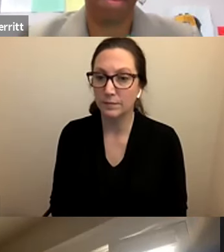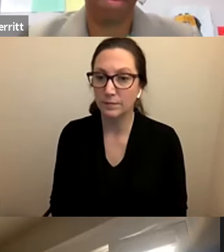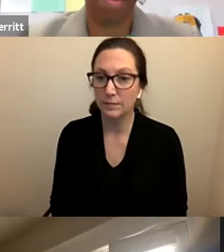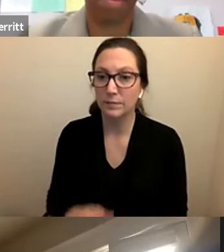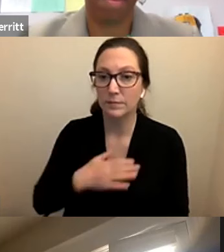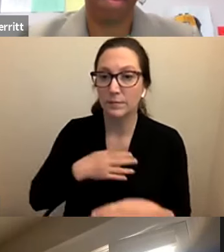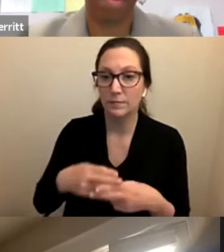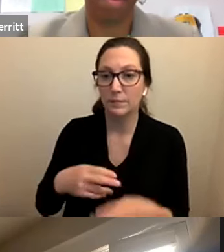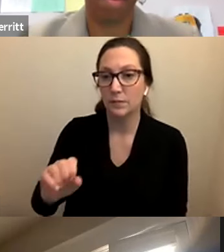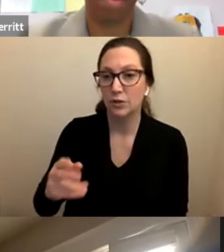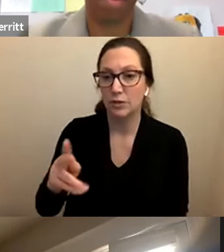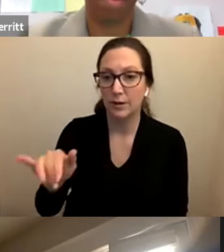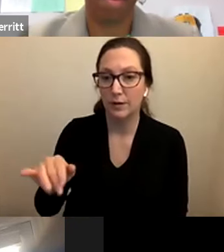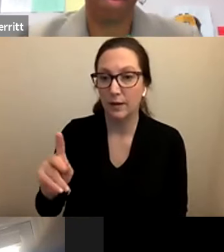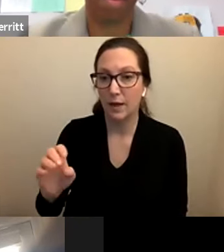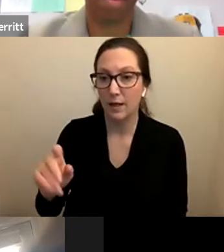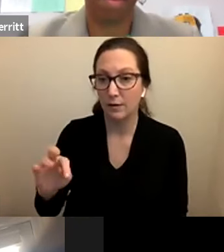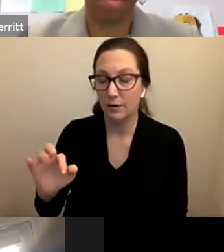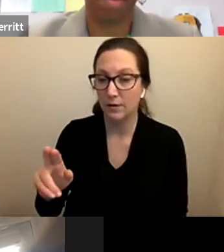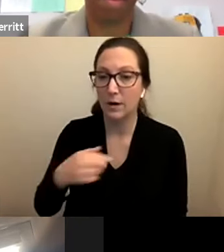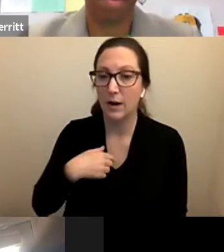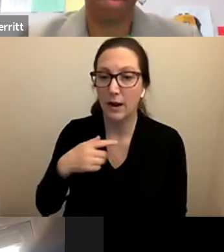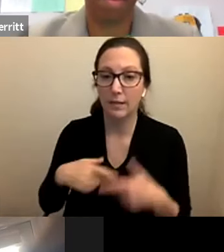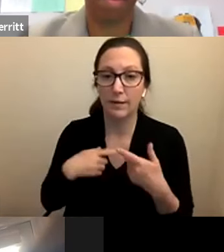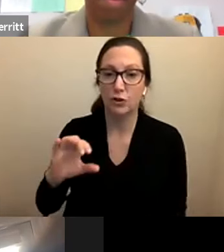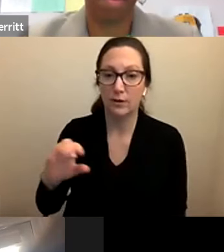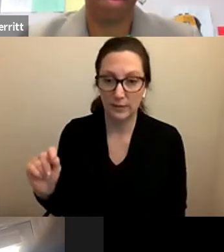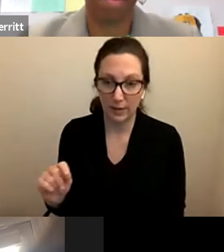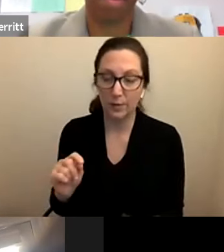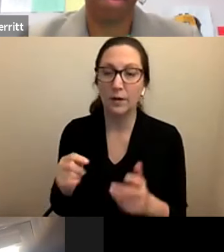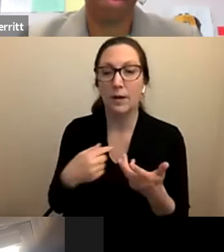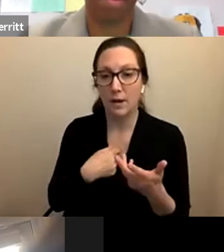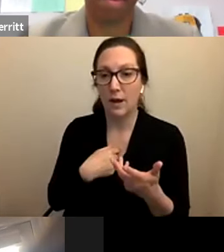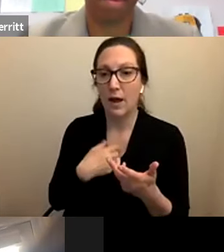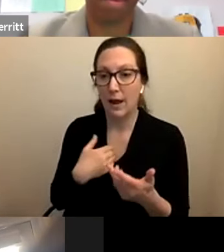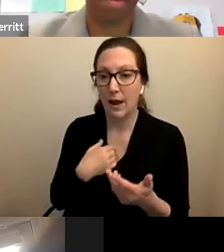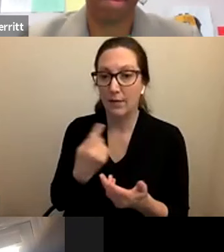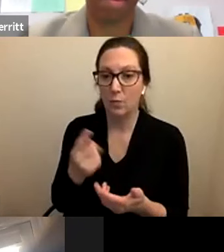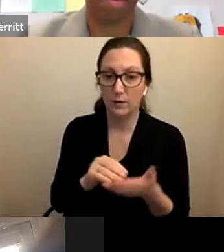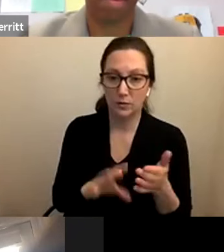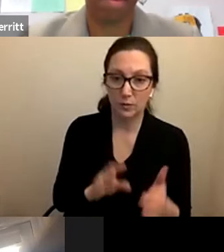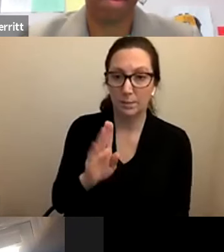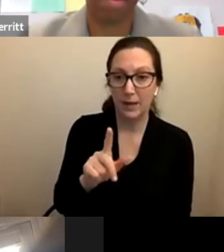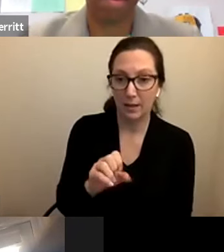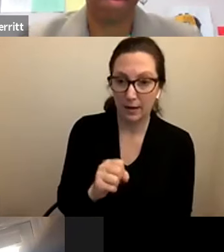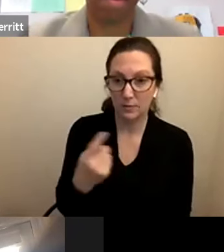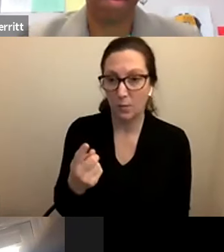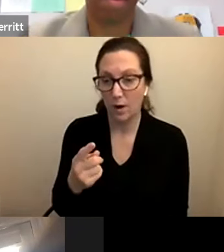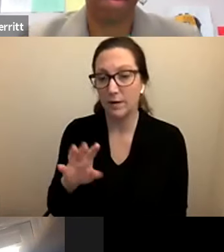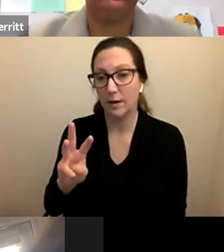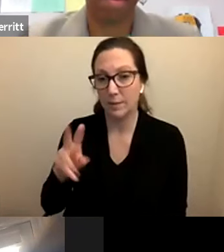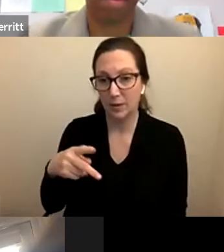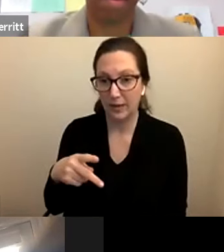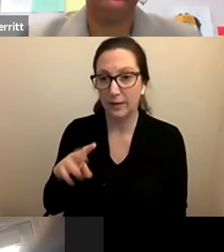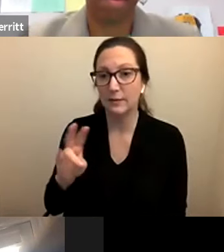My name is Sherry Kelleher. I live in Charlestown. I have a student at the Boston Latin, a student at the WP, a